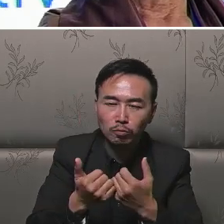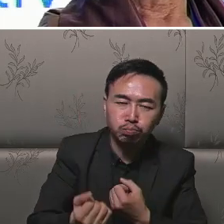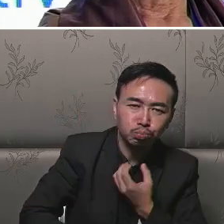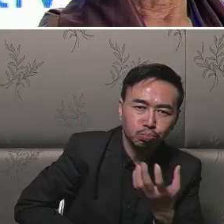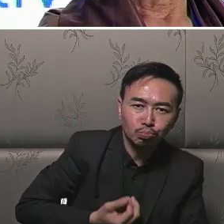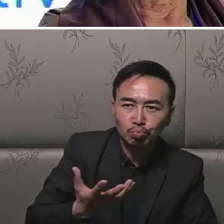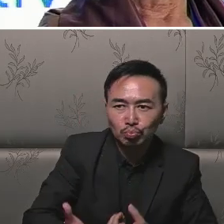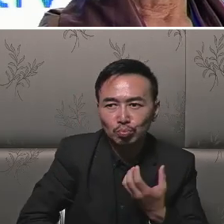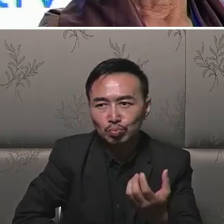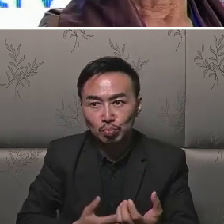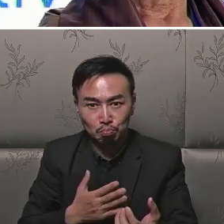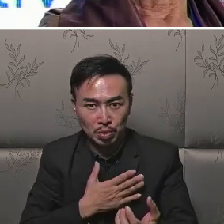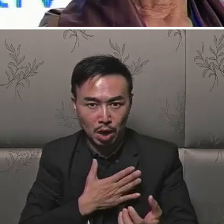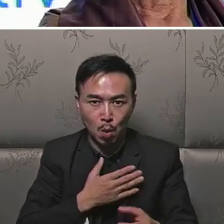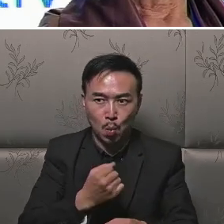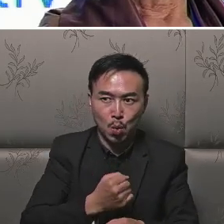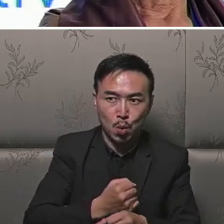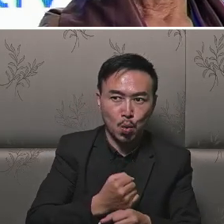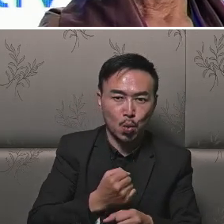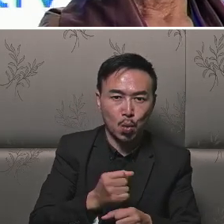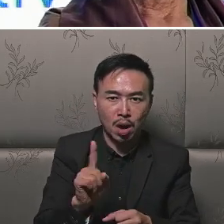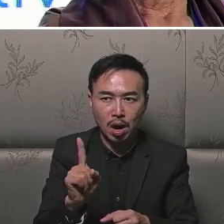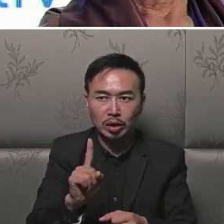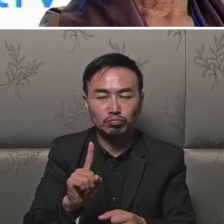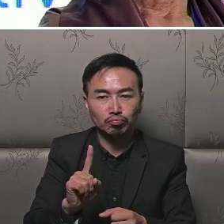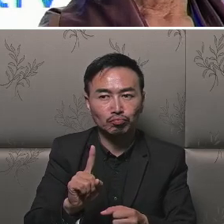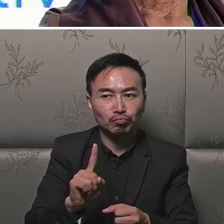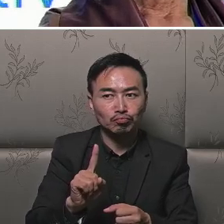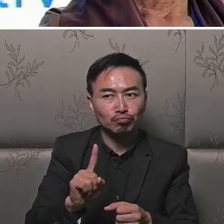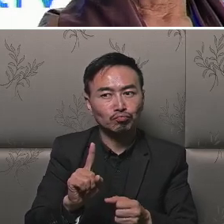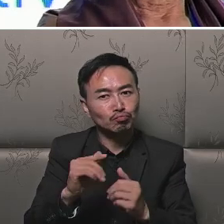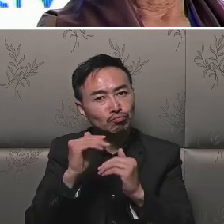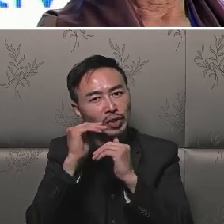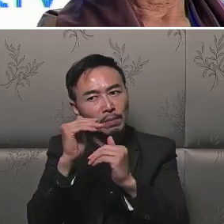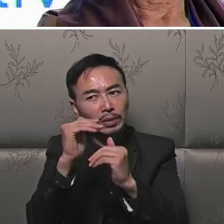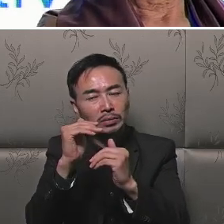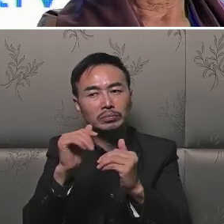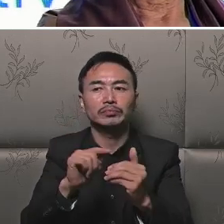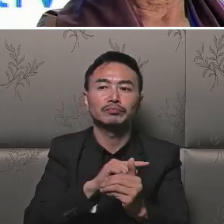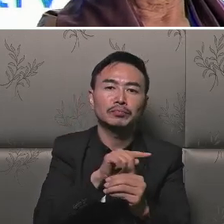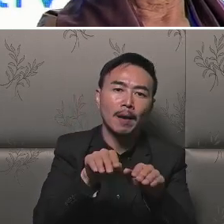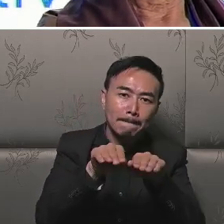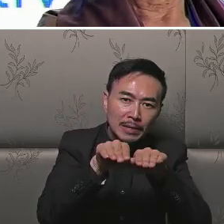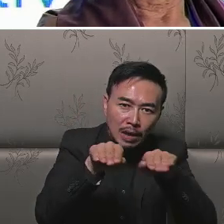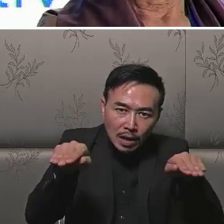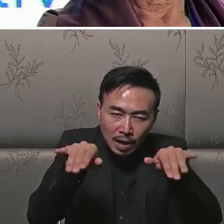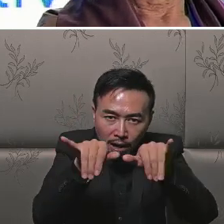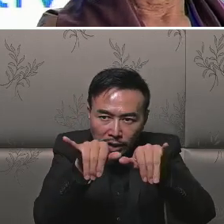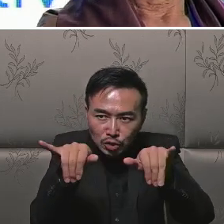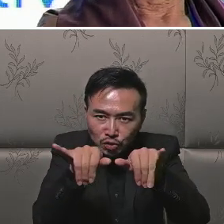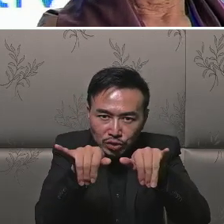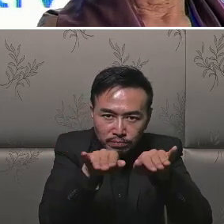and accelerate literacy and numeracy performance through contextualized initiatives. Negotiate